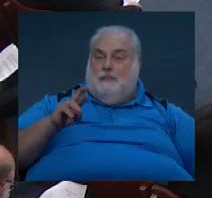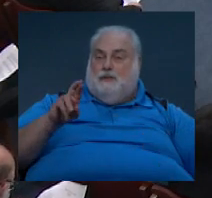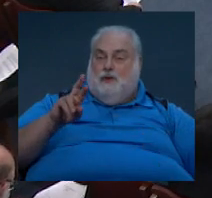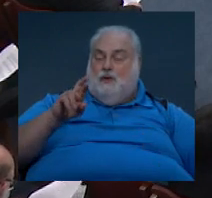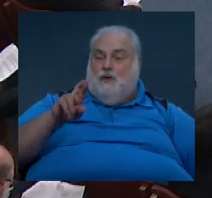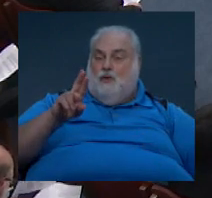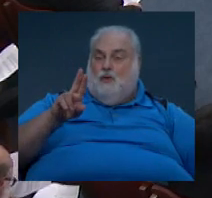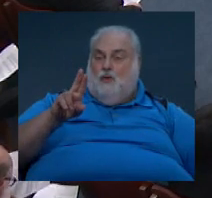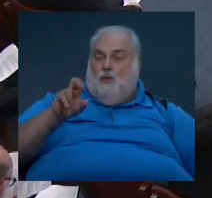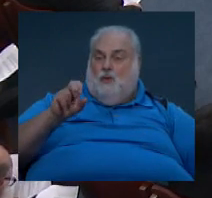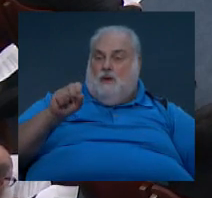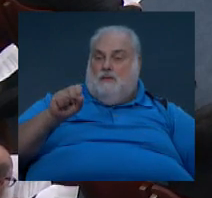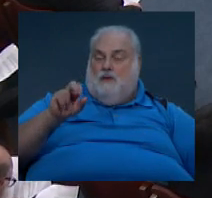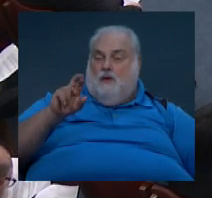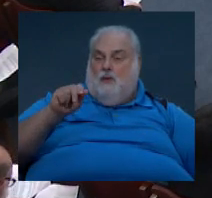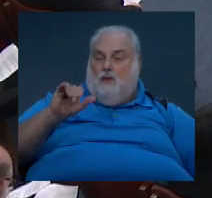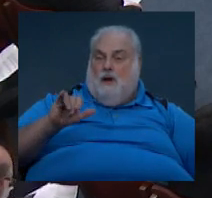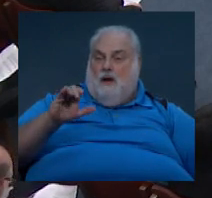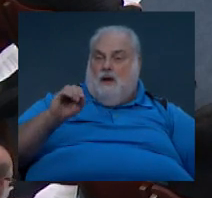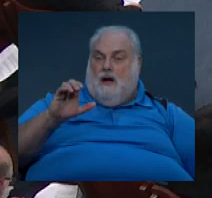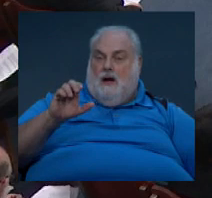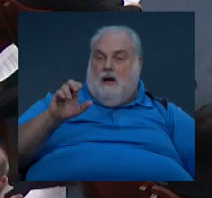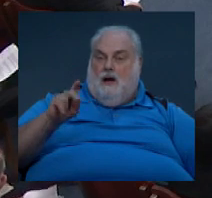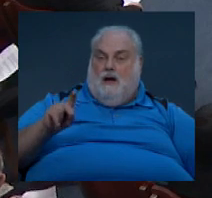Mr. Russ Raycott.